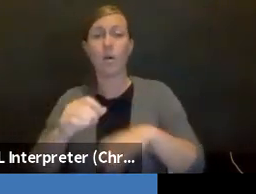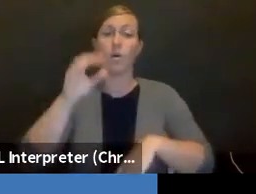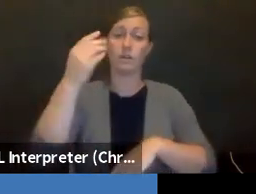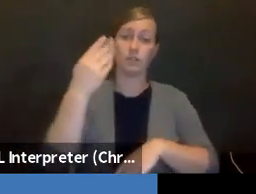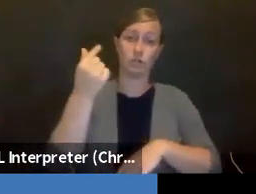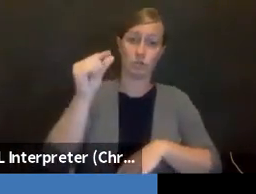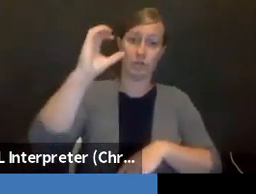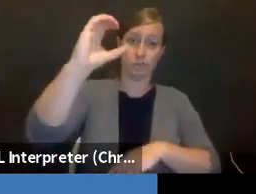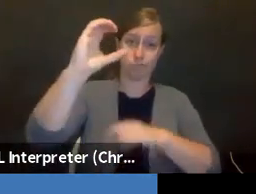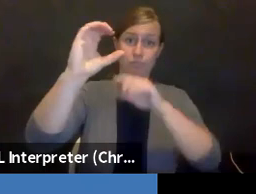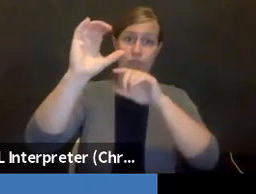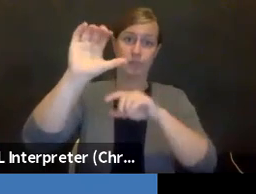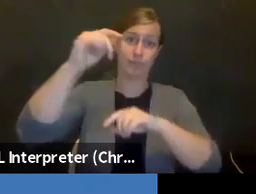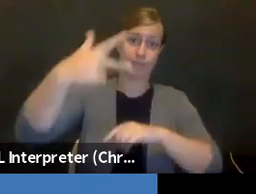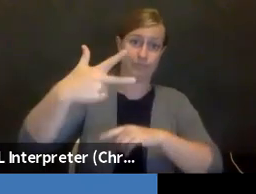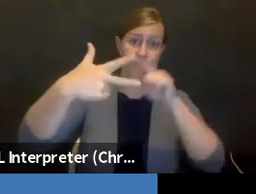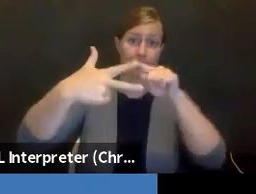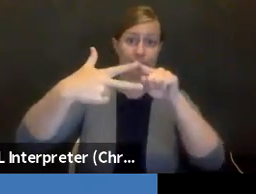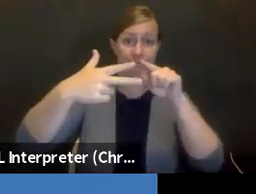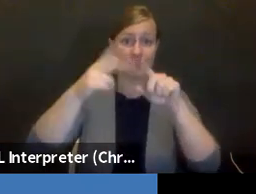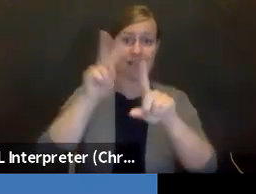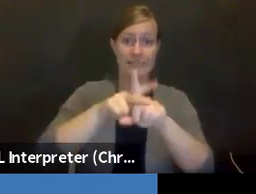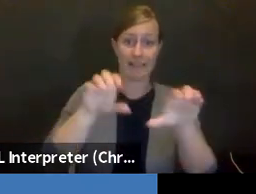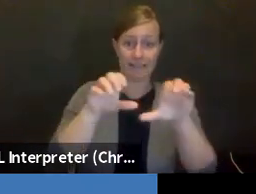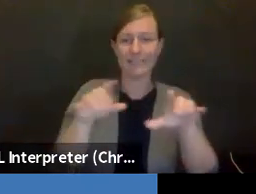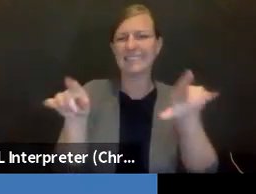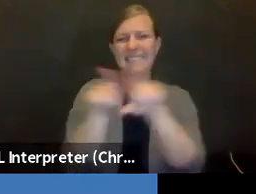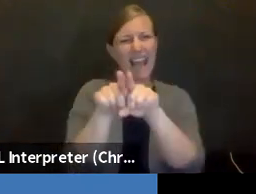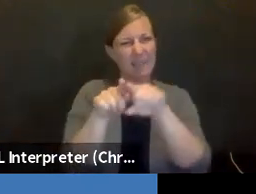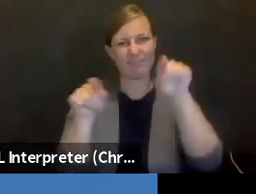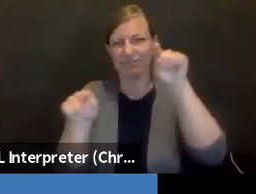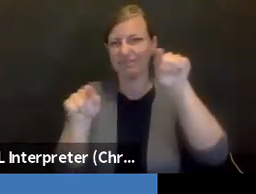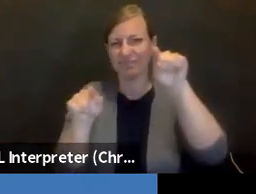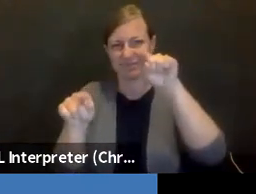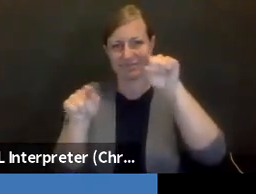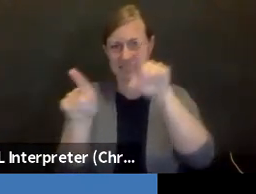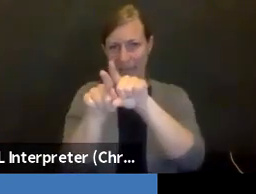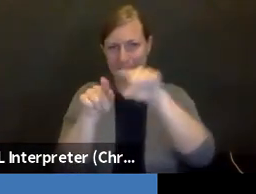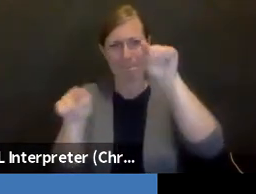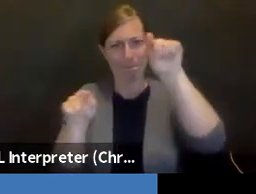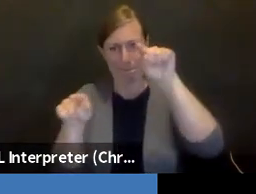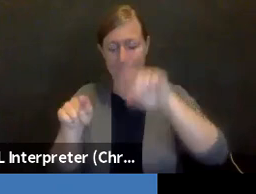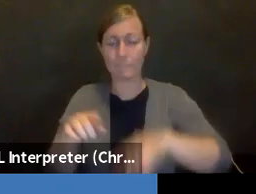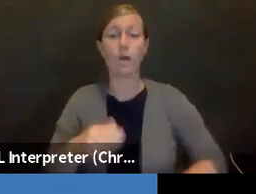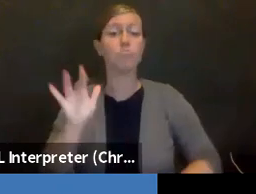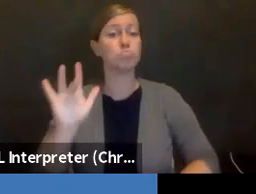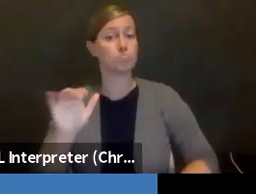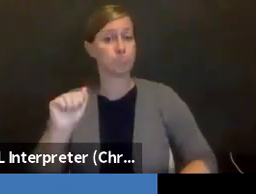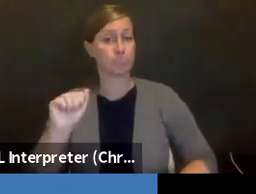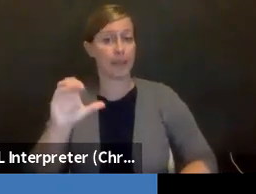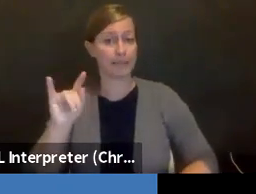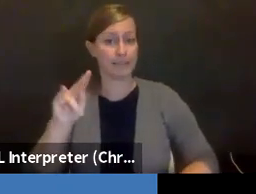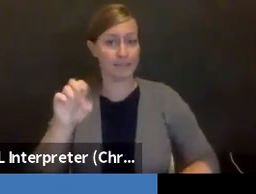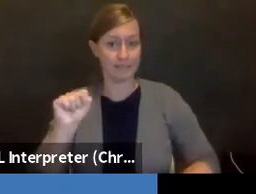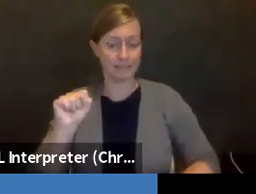activity and post student work, journal activity. So I'm going to click activities, and